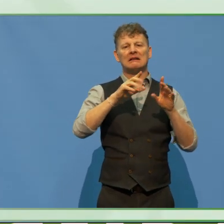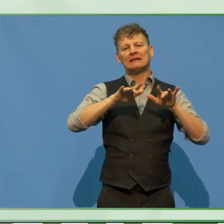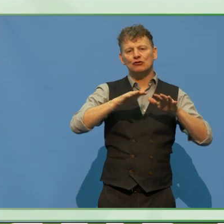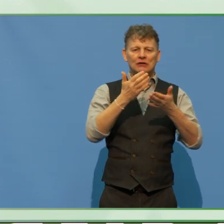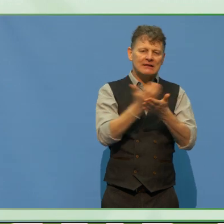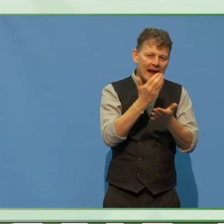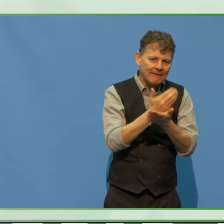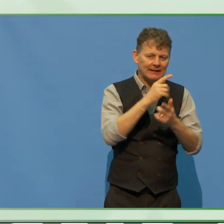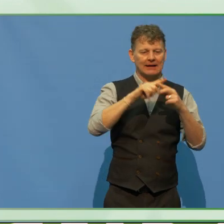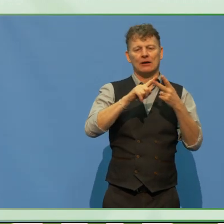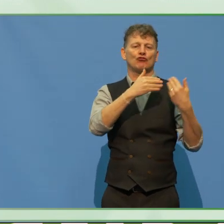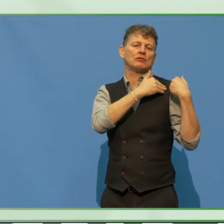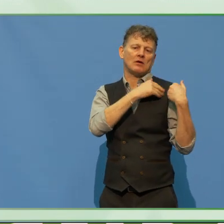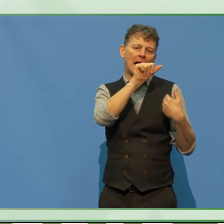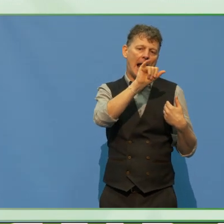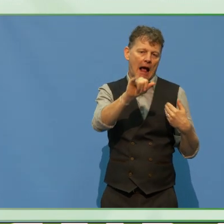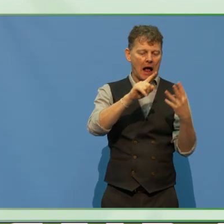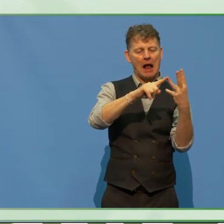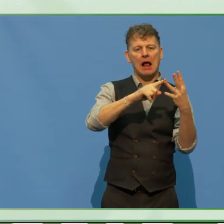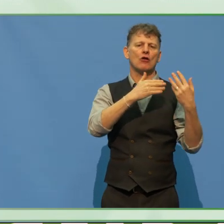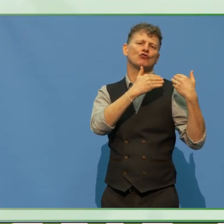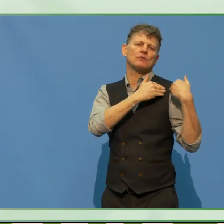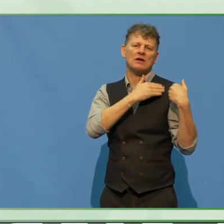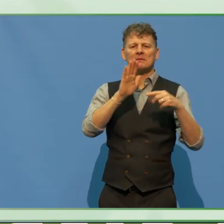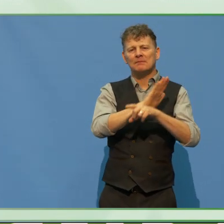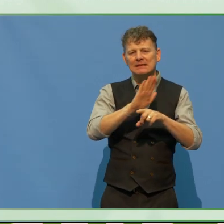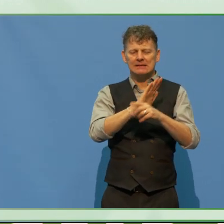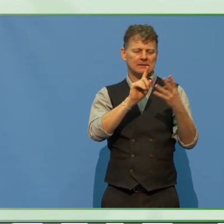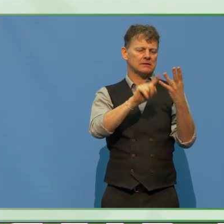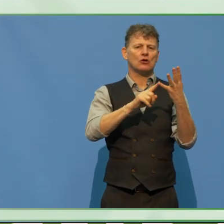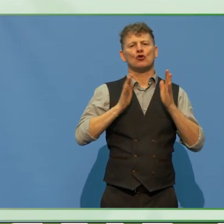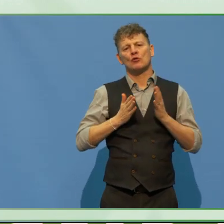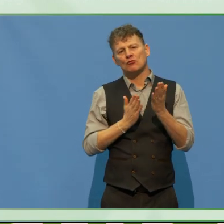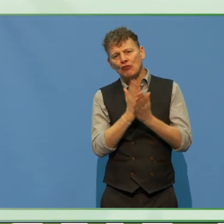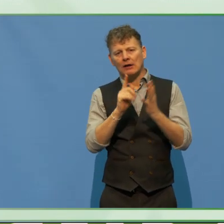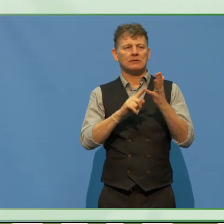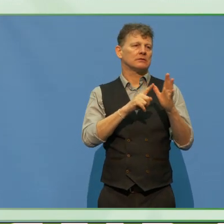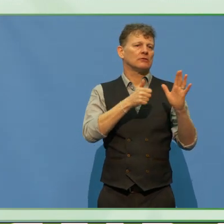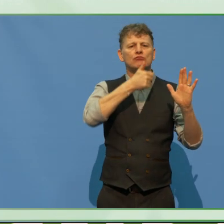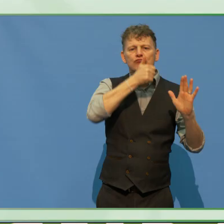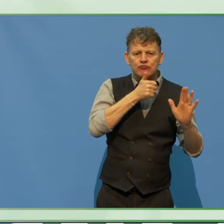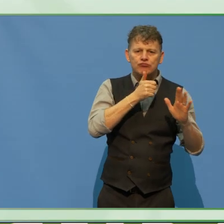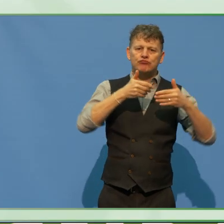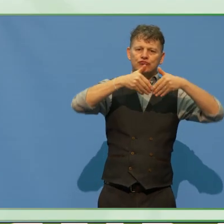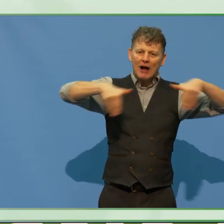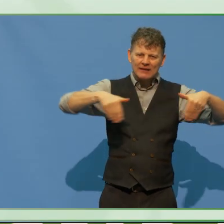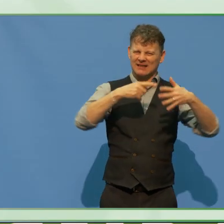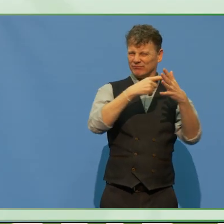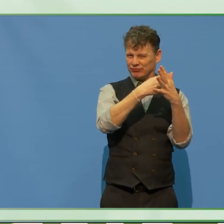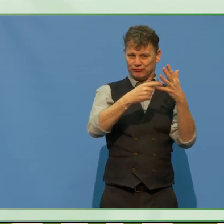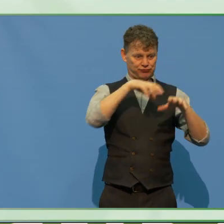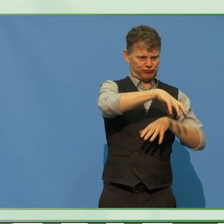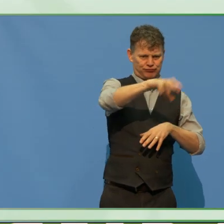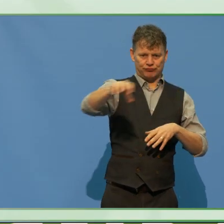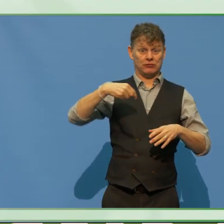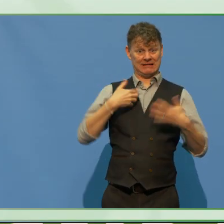responsible AI, responsible business practice and human rights and privacy. And so I'm now